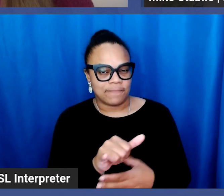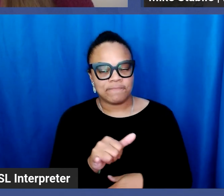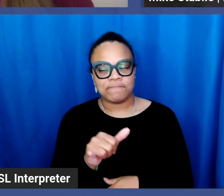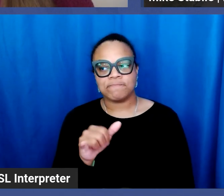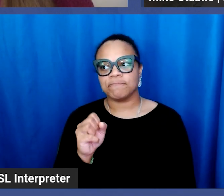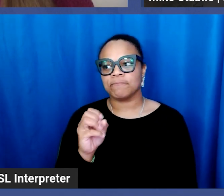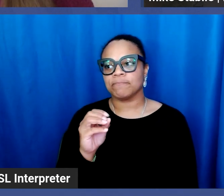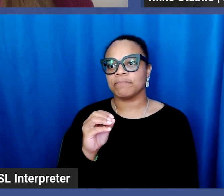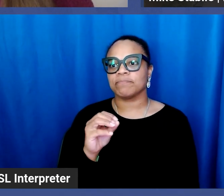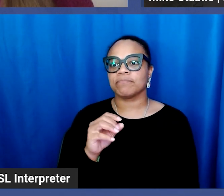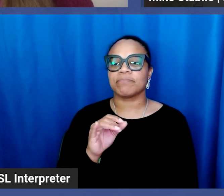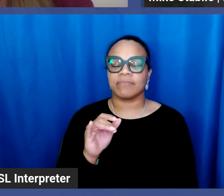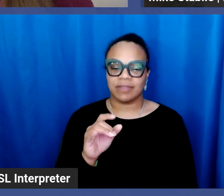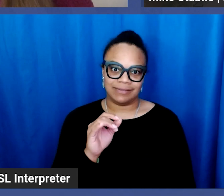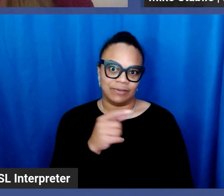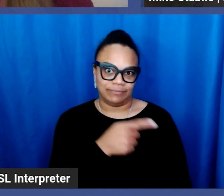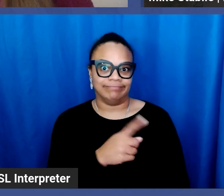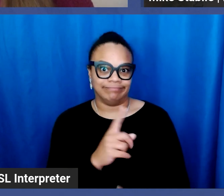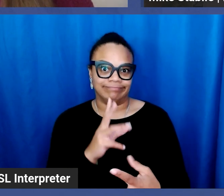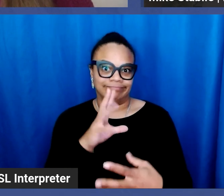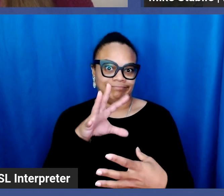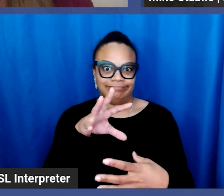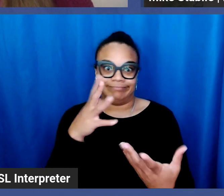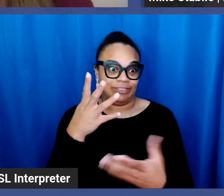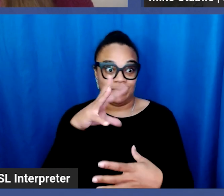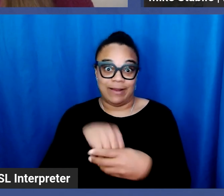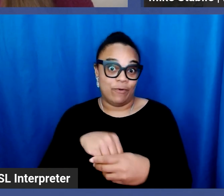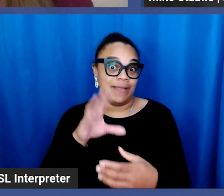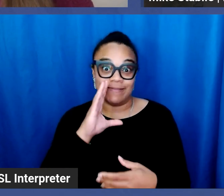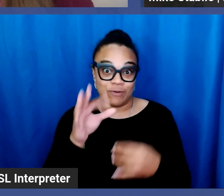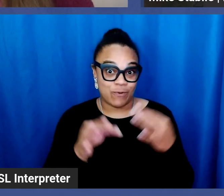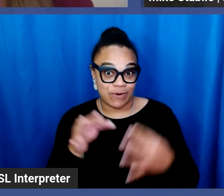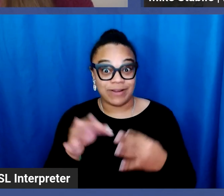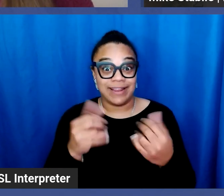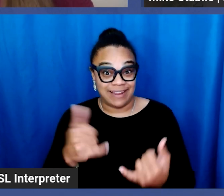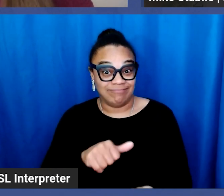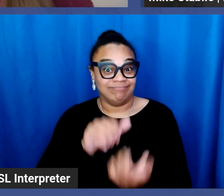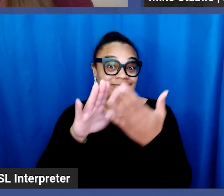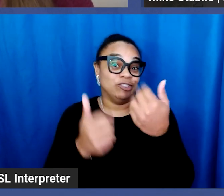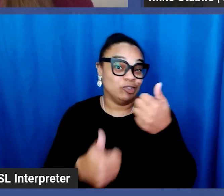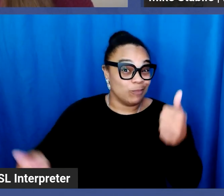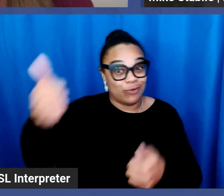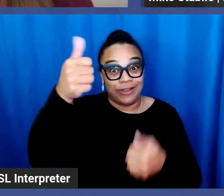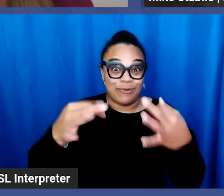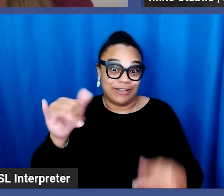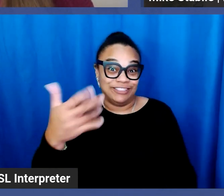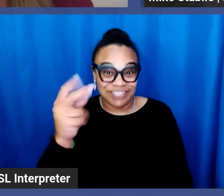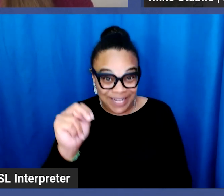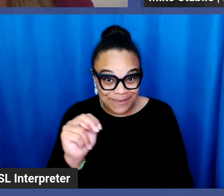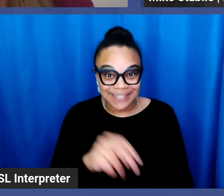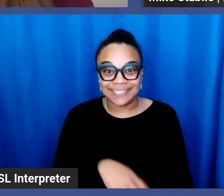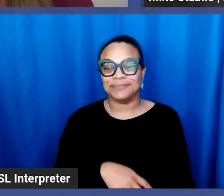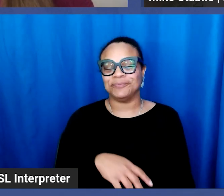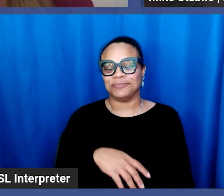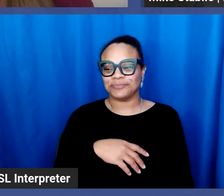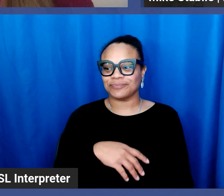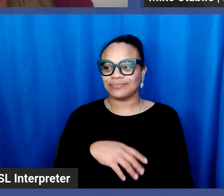That was sort of enjoined, has gone through the courts, and now we are before the Supreme Court in January. So that is a